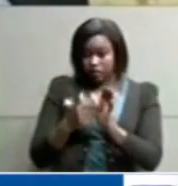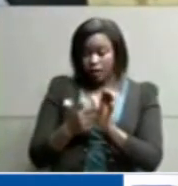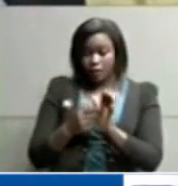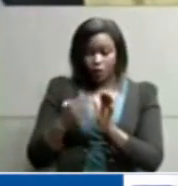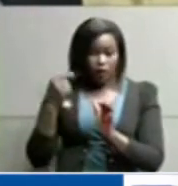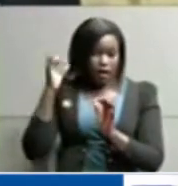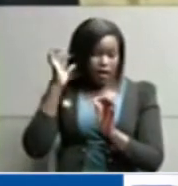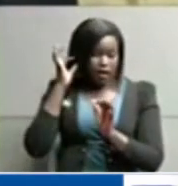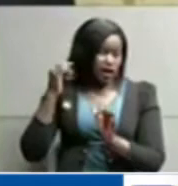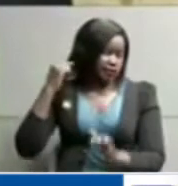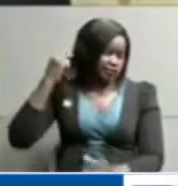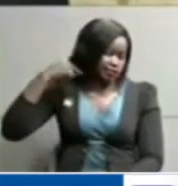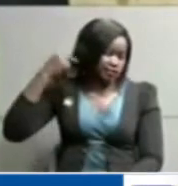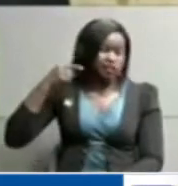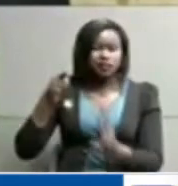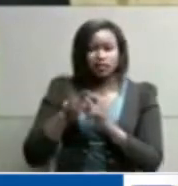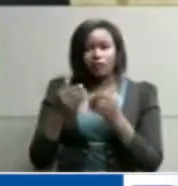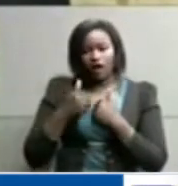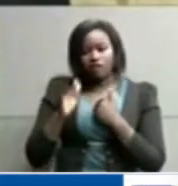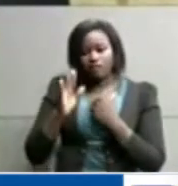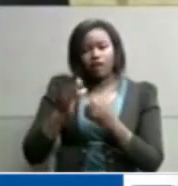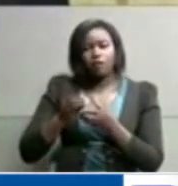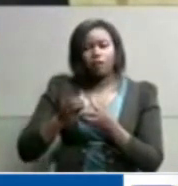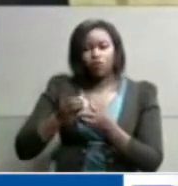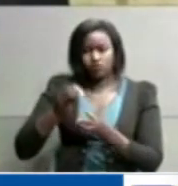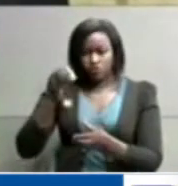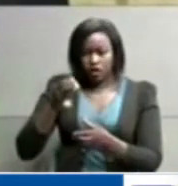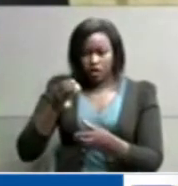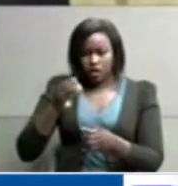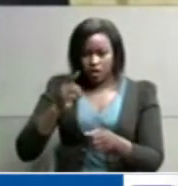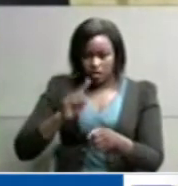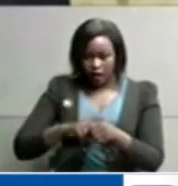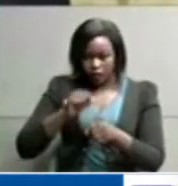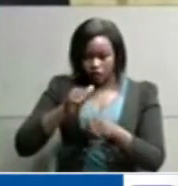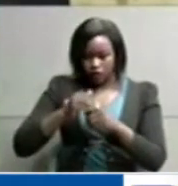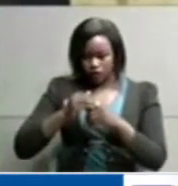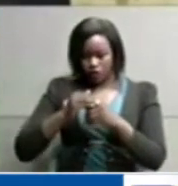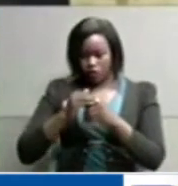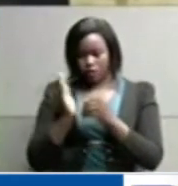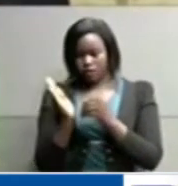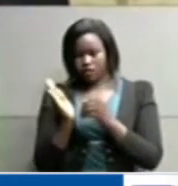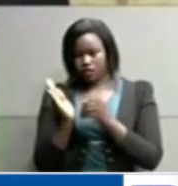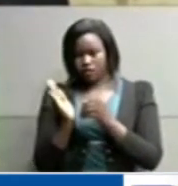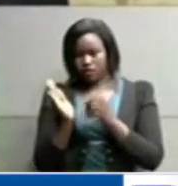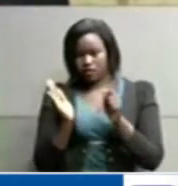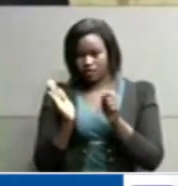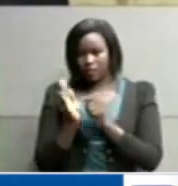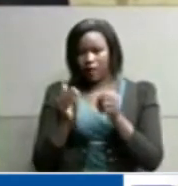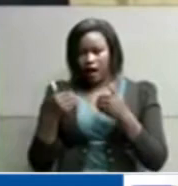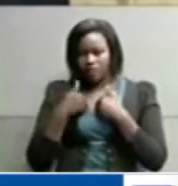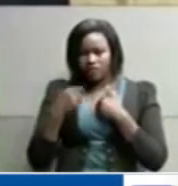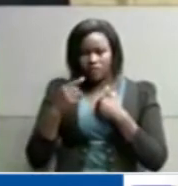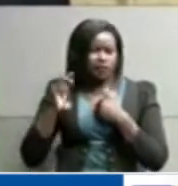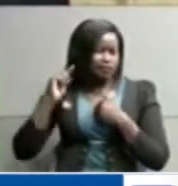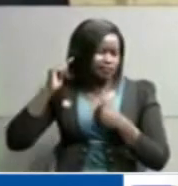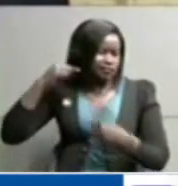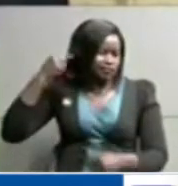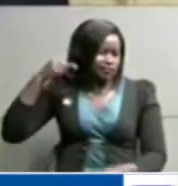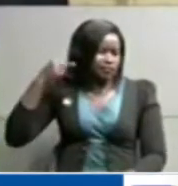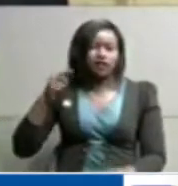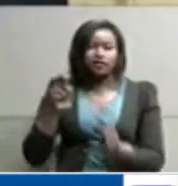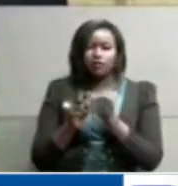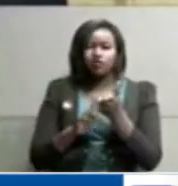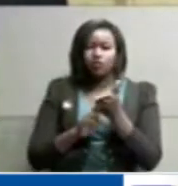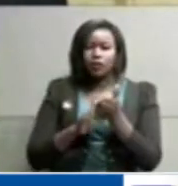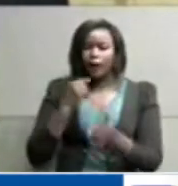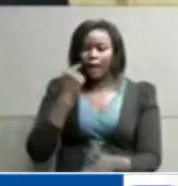have their own bottles. So when you open the top, it comes with that kind of earbud, which is used to swab,